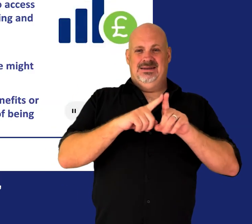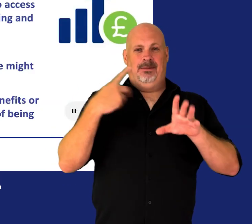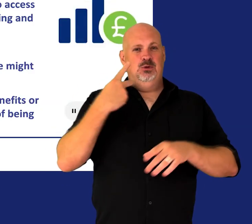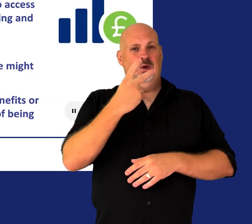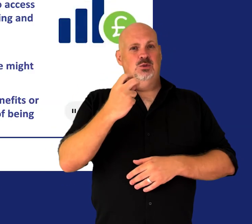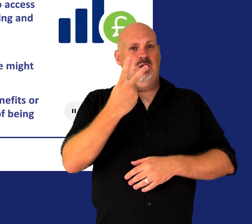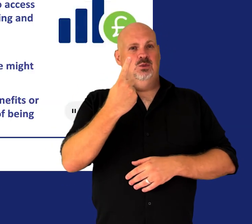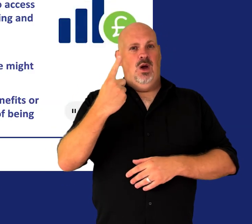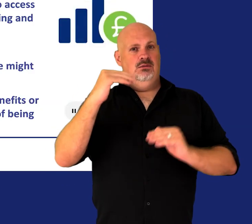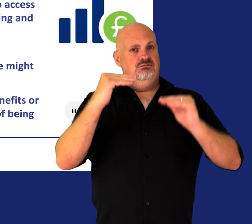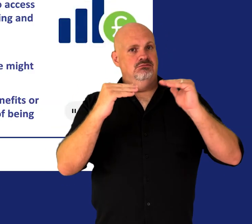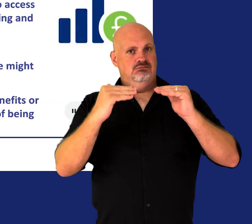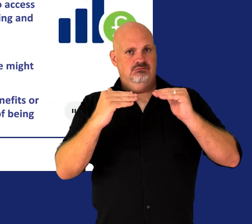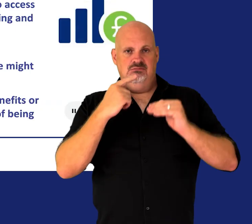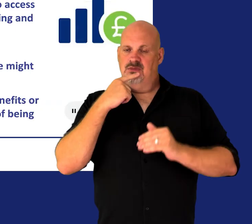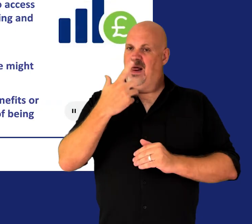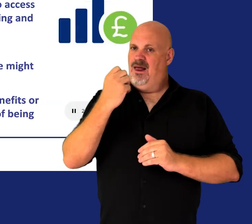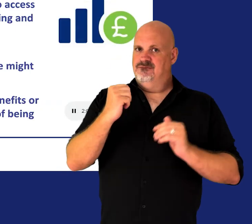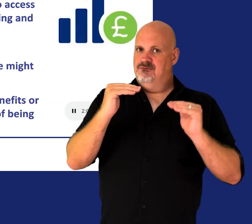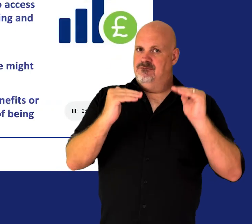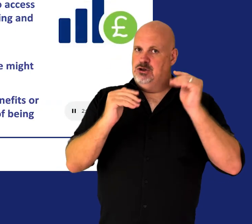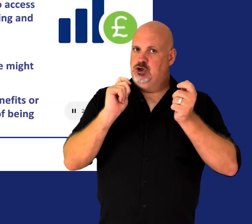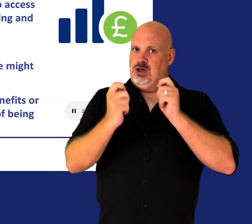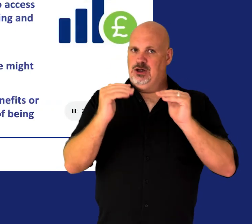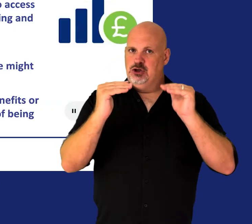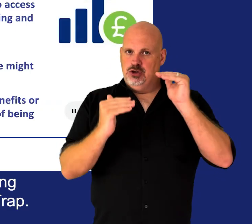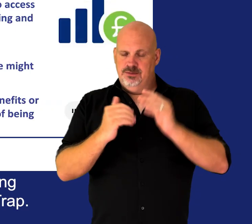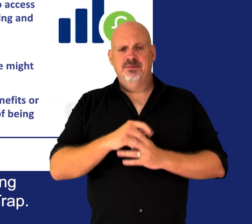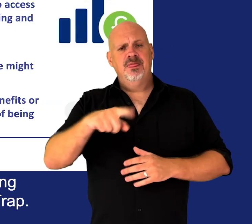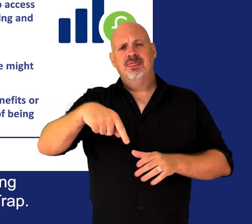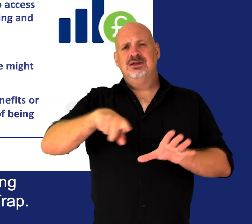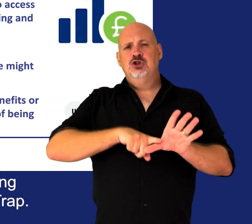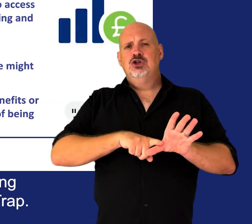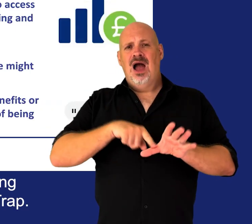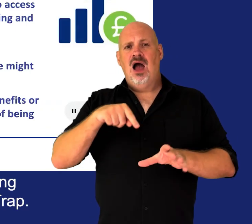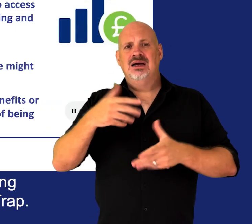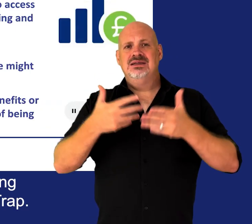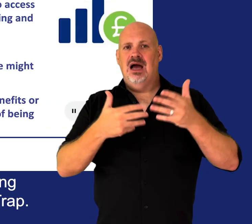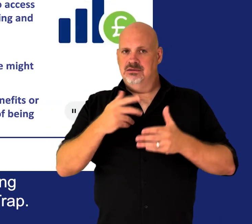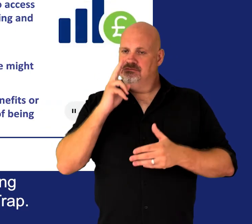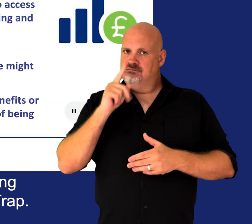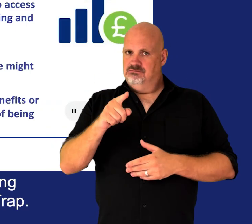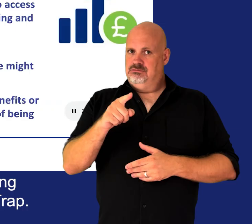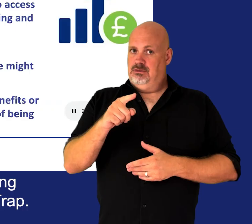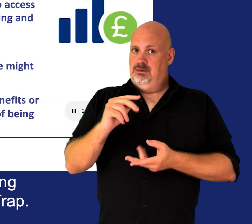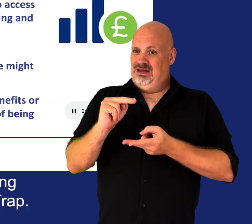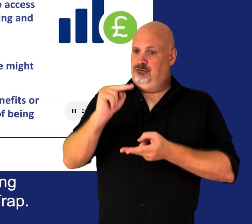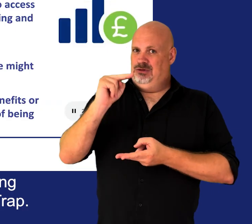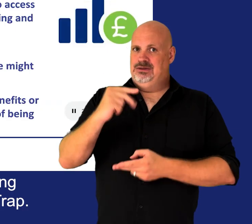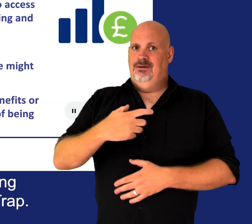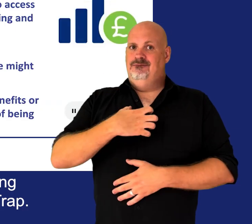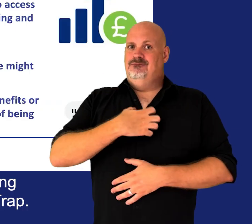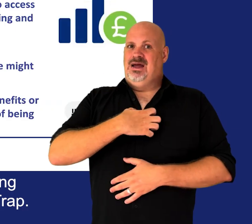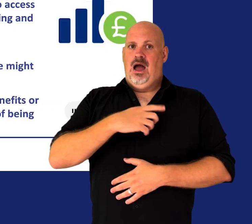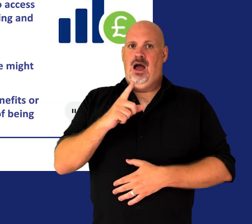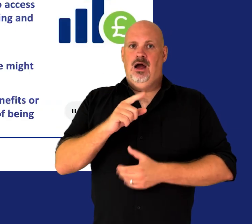intervening years there has been a positive change in disabled people's experiences. However, the data this year is showing an increase in the fear of the